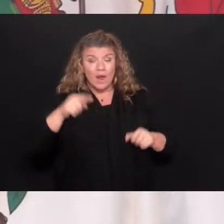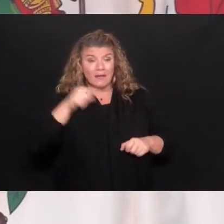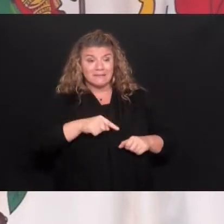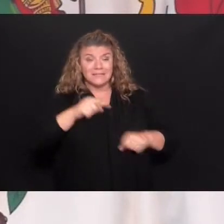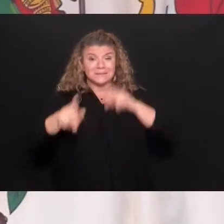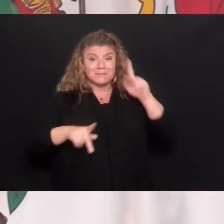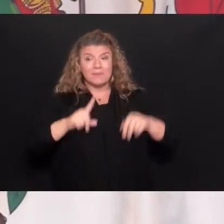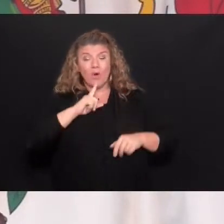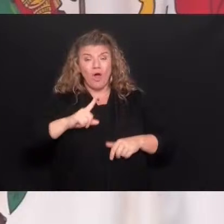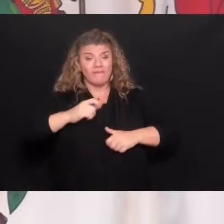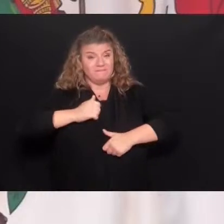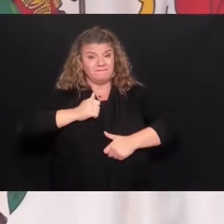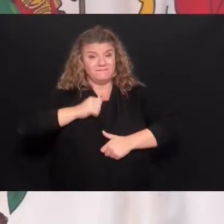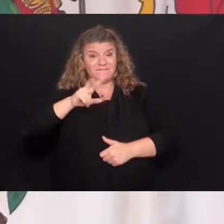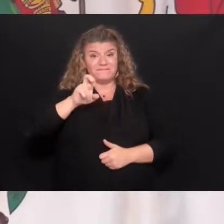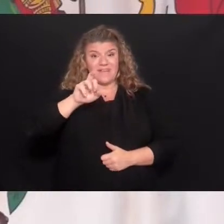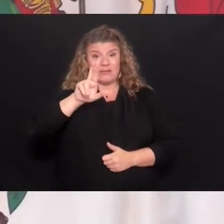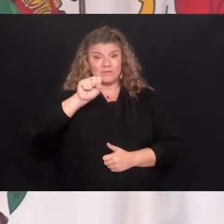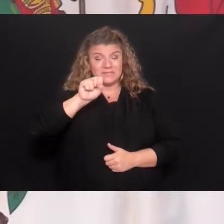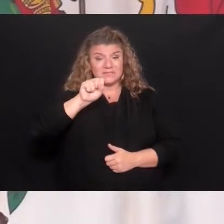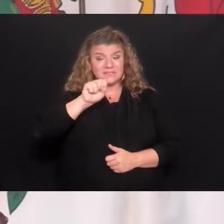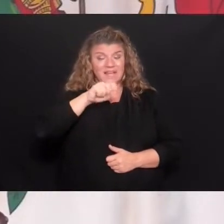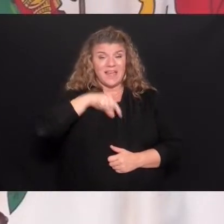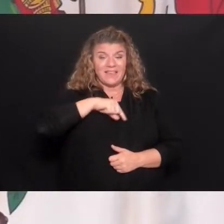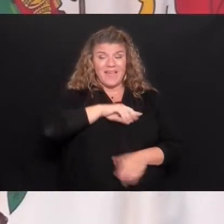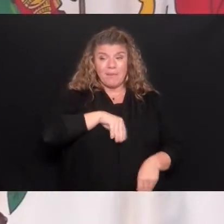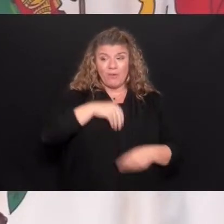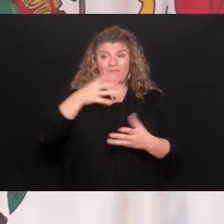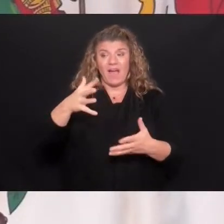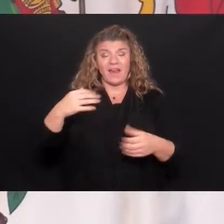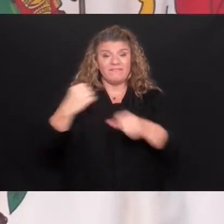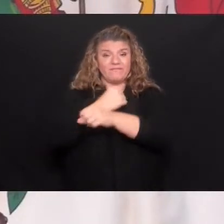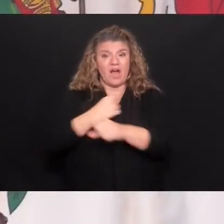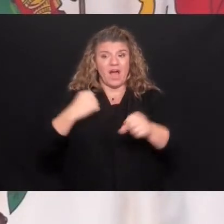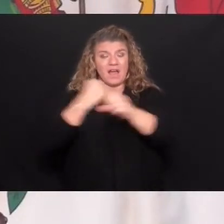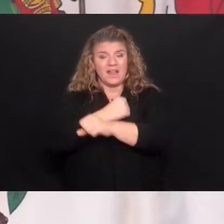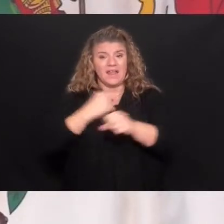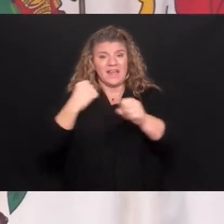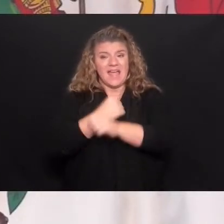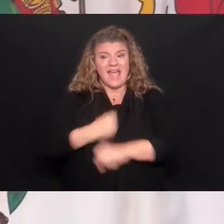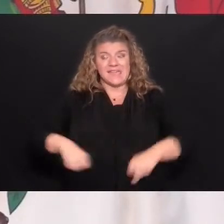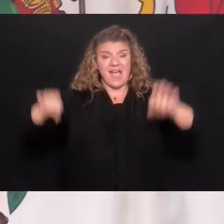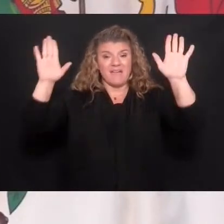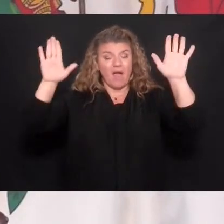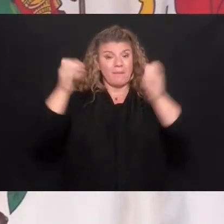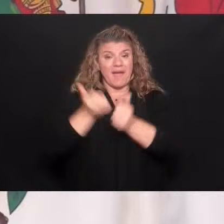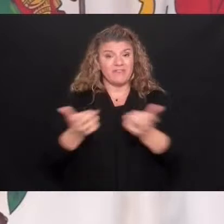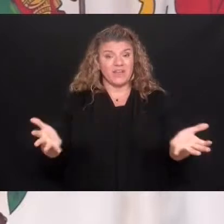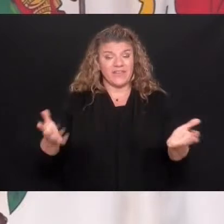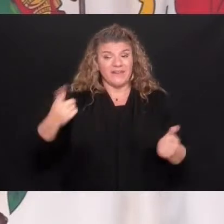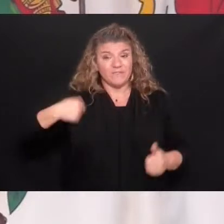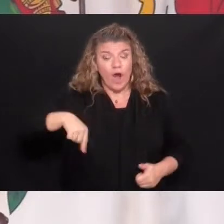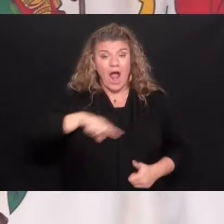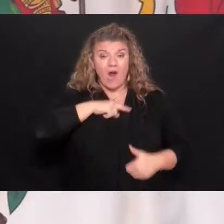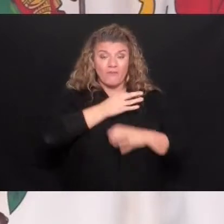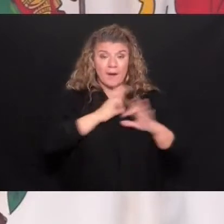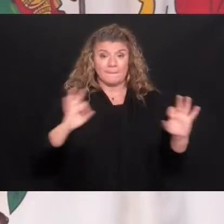were veterans that provided and fought and did everything for our